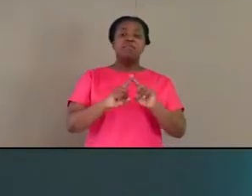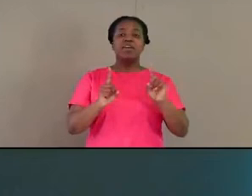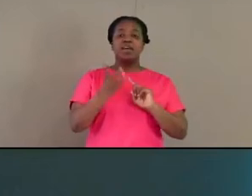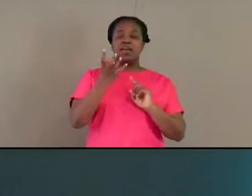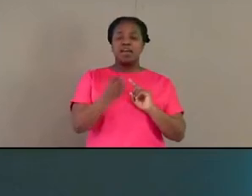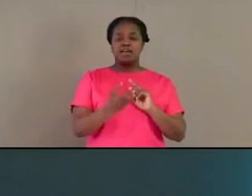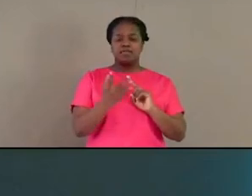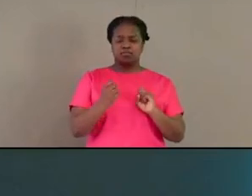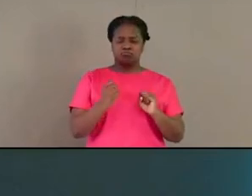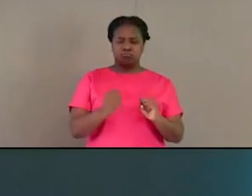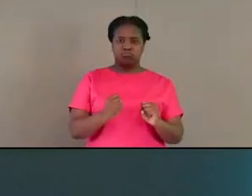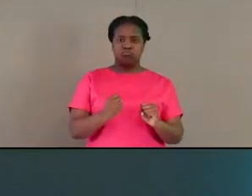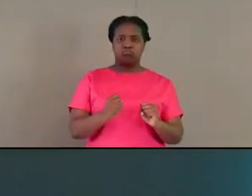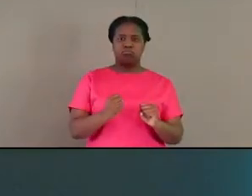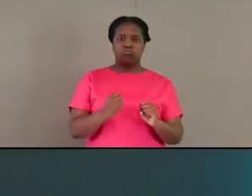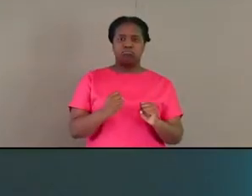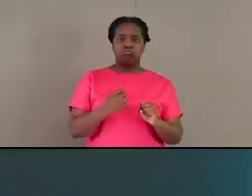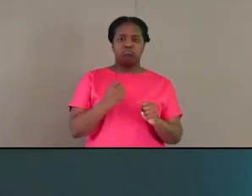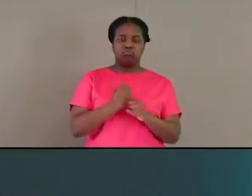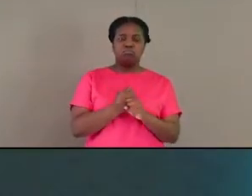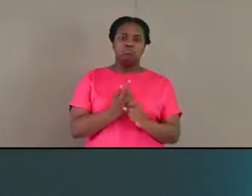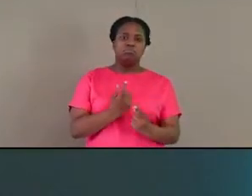very strong redistributive effects.